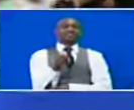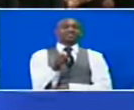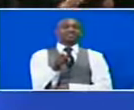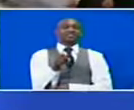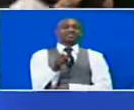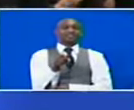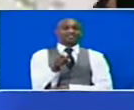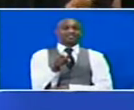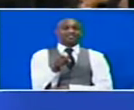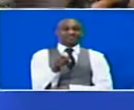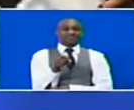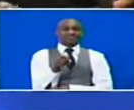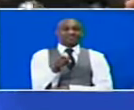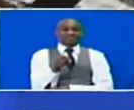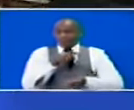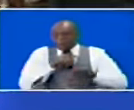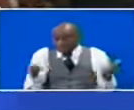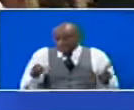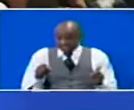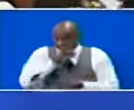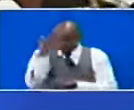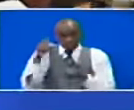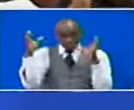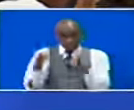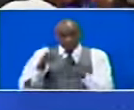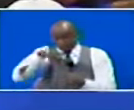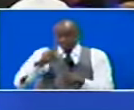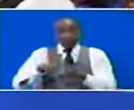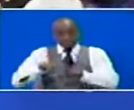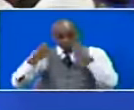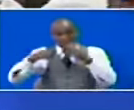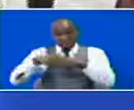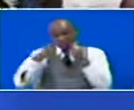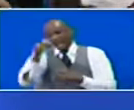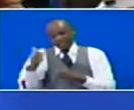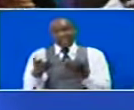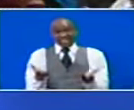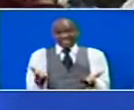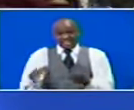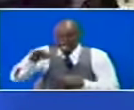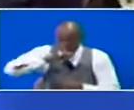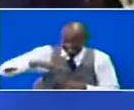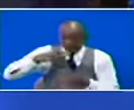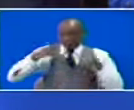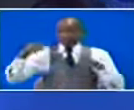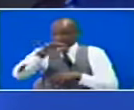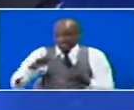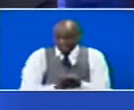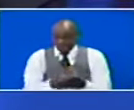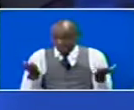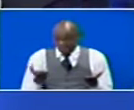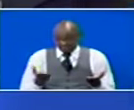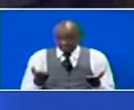votes. But with Jubilee also spoiling for some more votes in presumed opposition